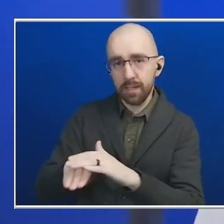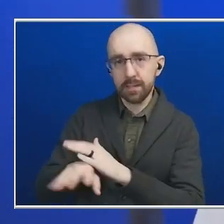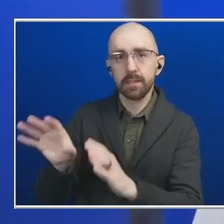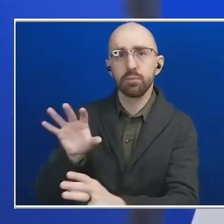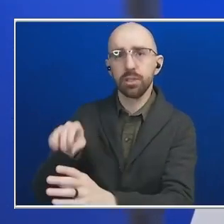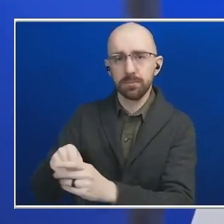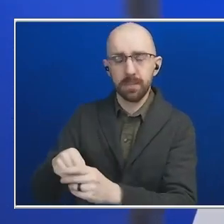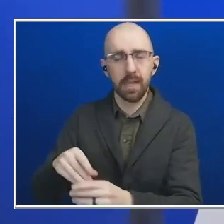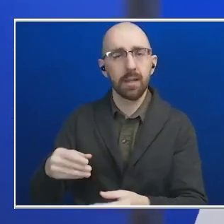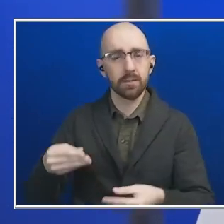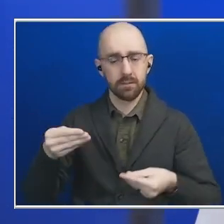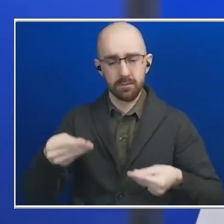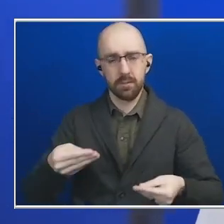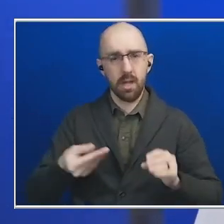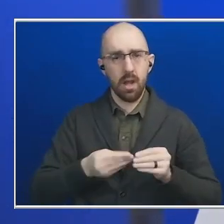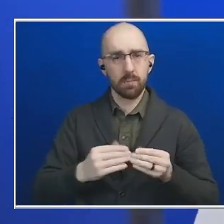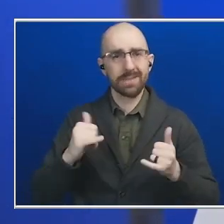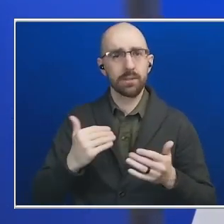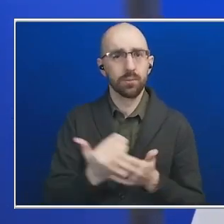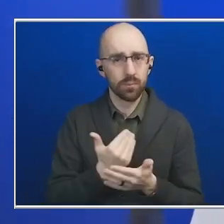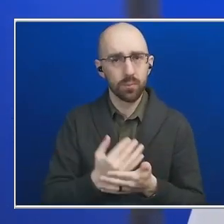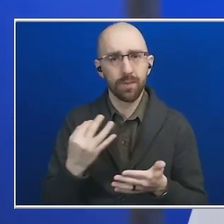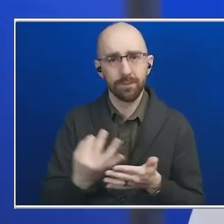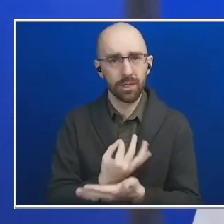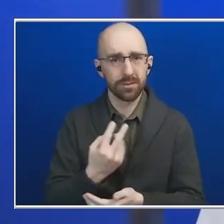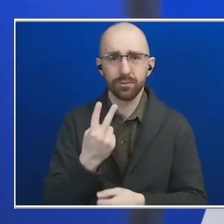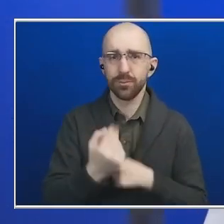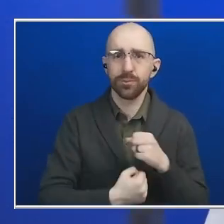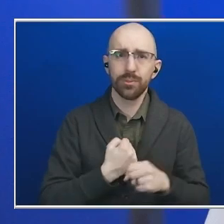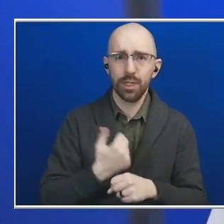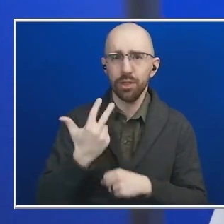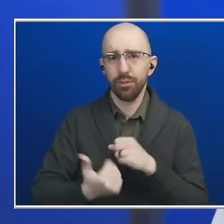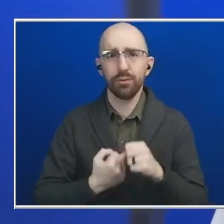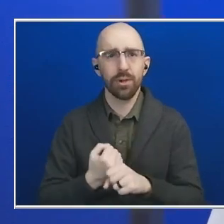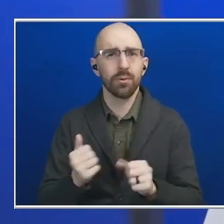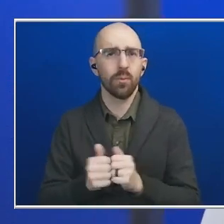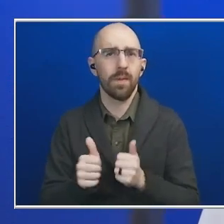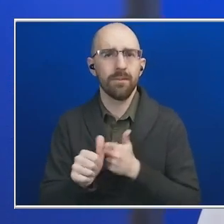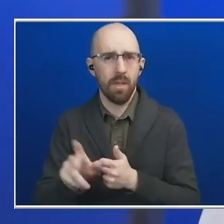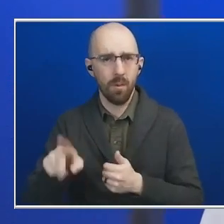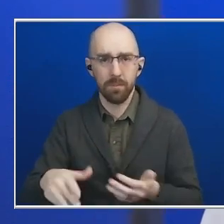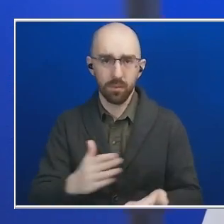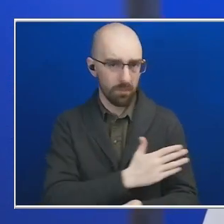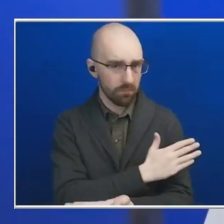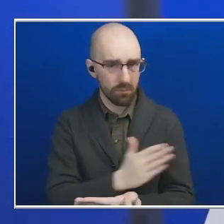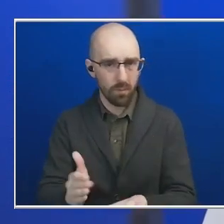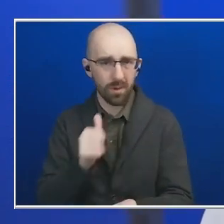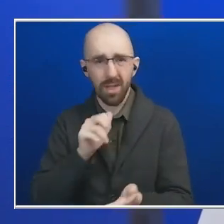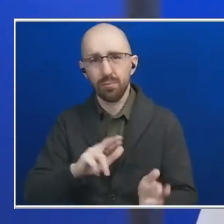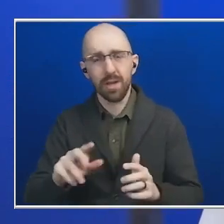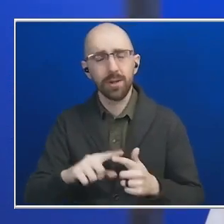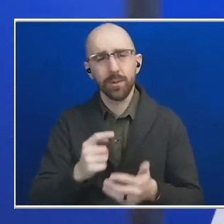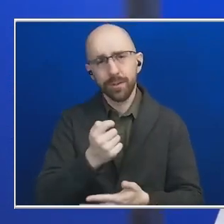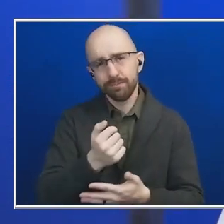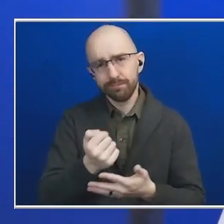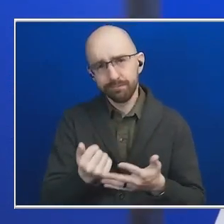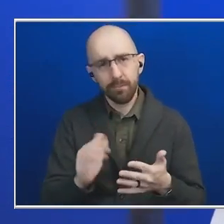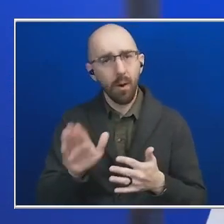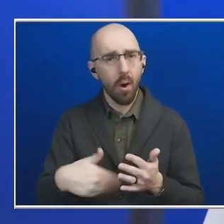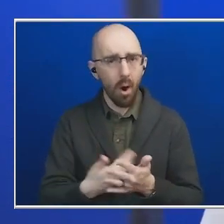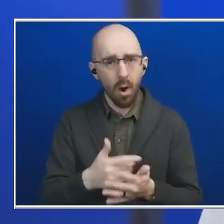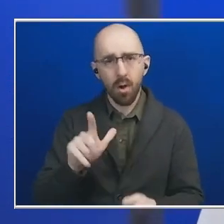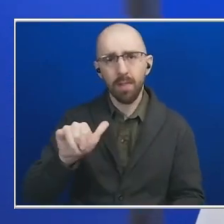still fresh, maybe 2 to 3 years in terms of follow-up. So across the board, we're not quite ready to eliminate all lymph node surgery, but that's what we're working